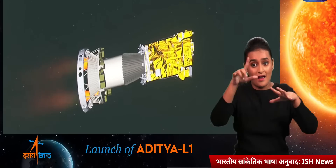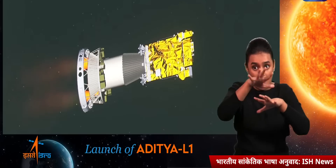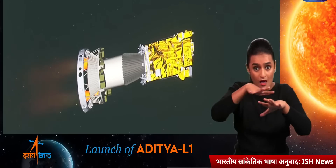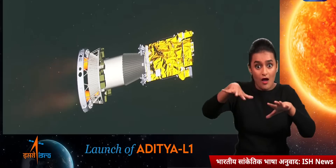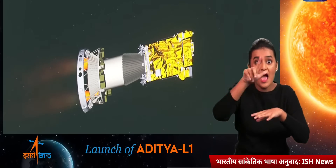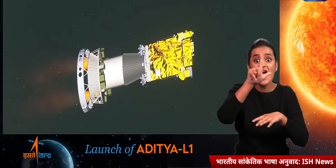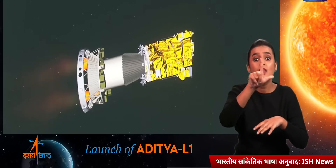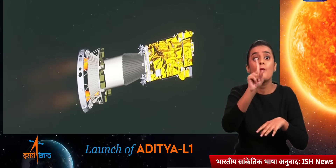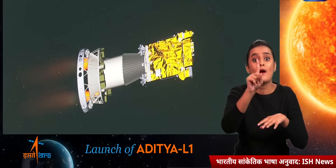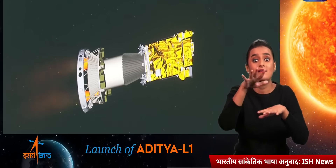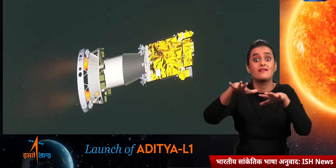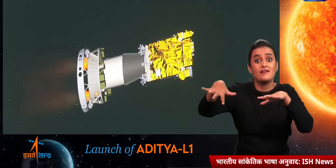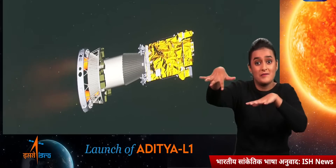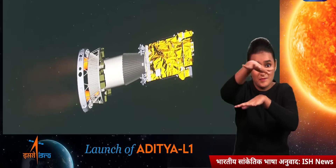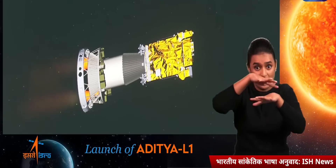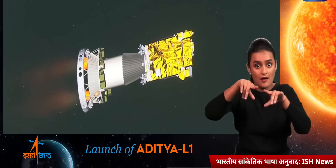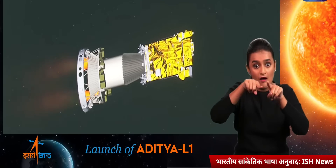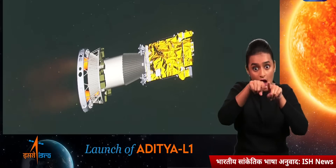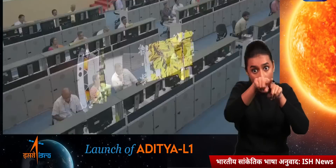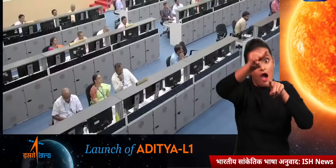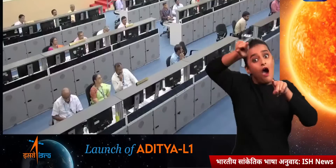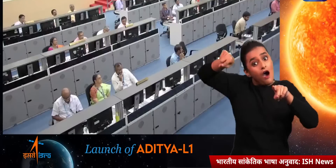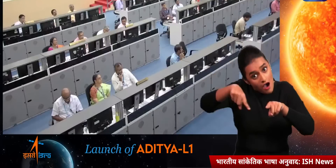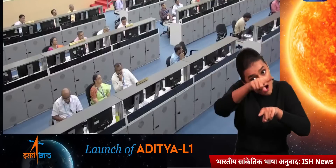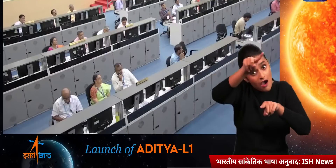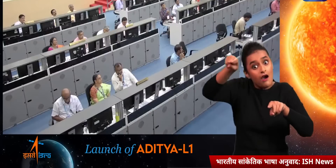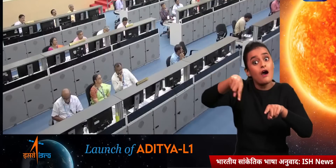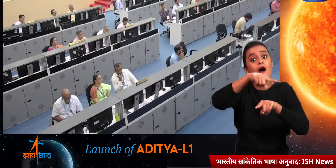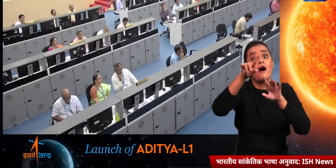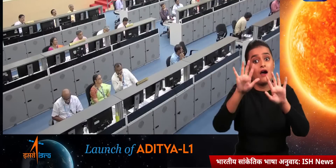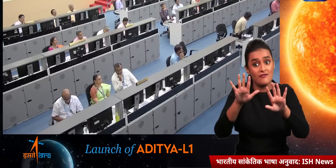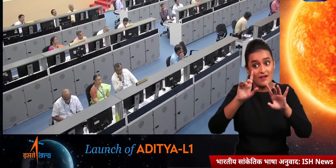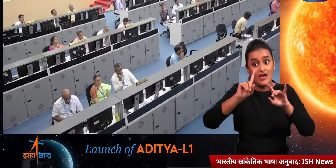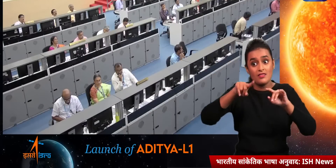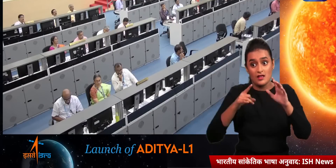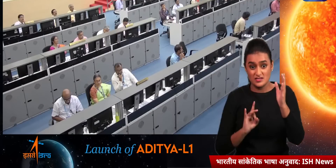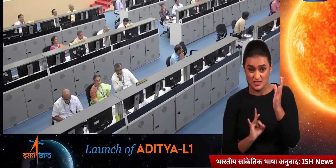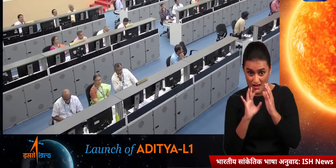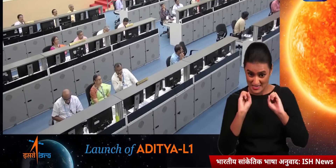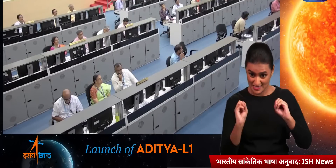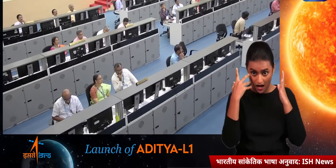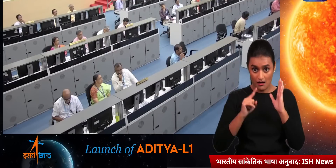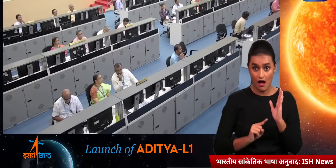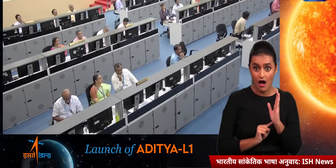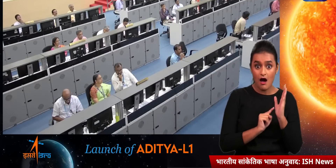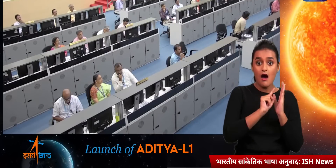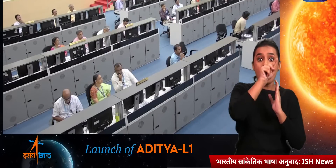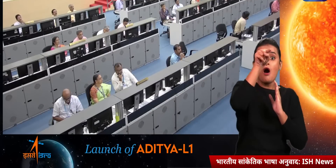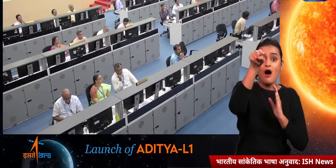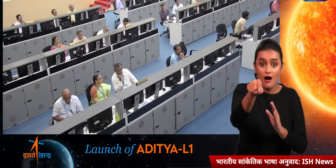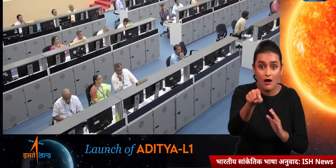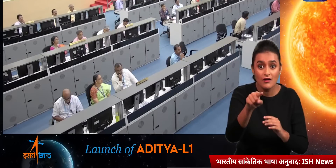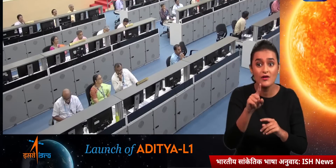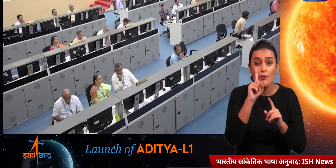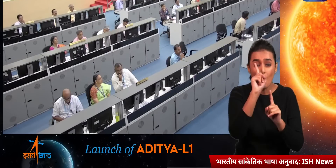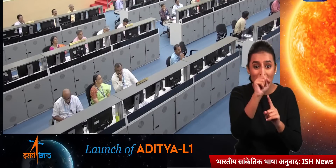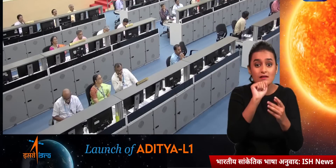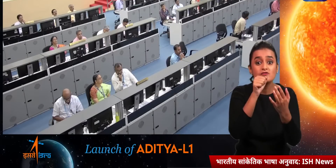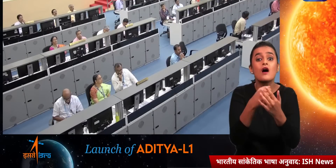L1. The total travel time from launch to L1 will take about 4 months for Aditya